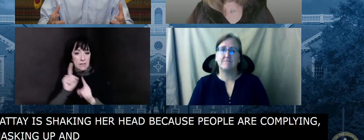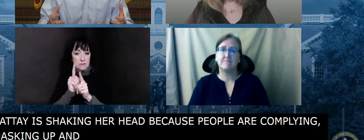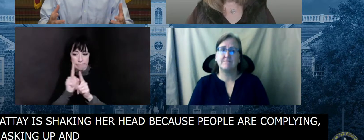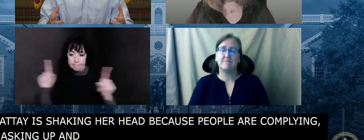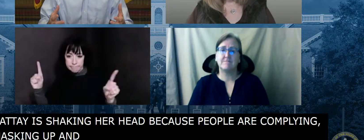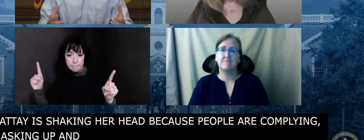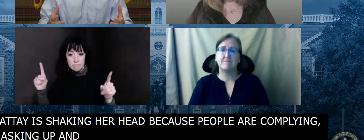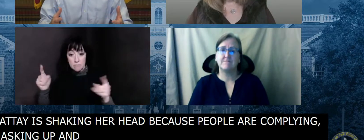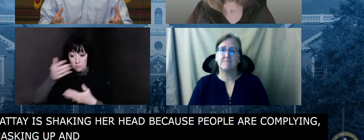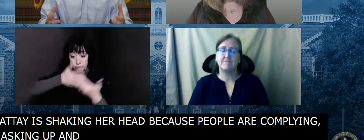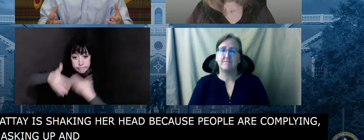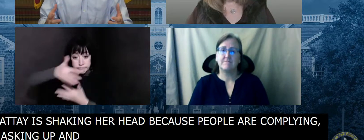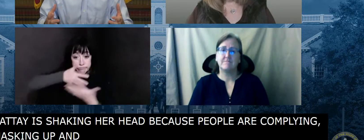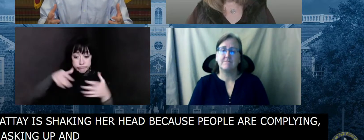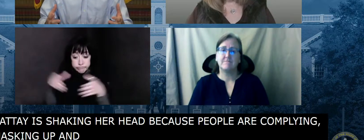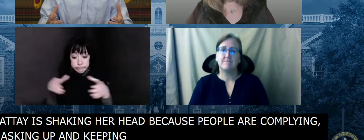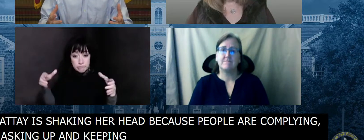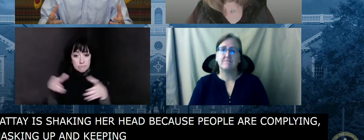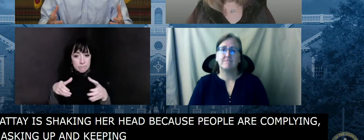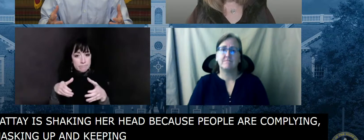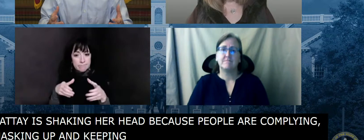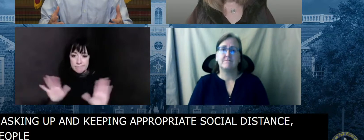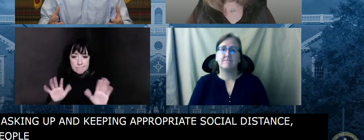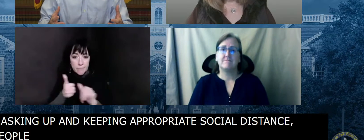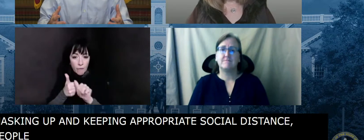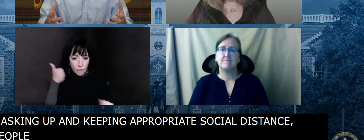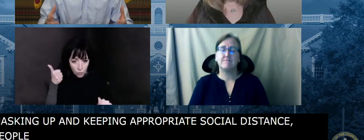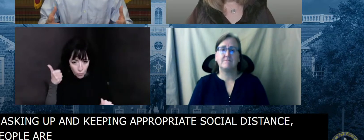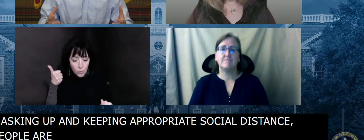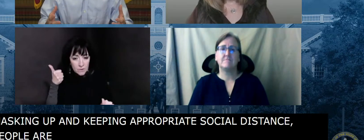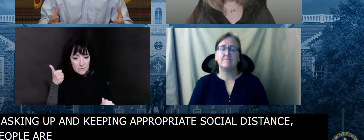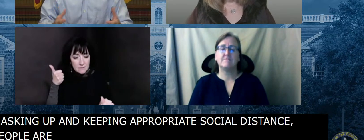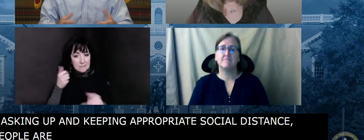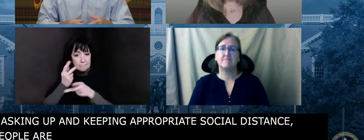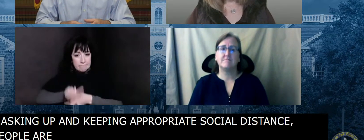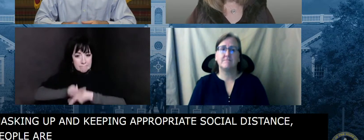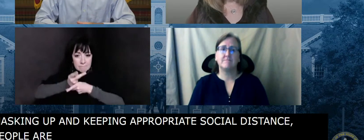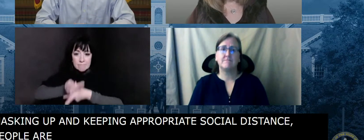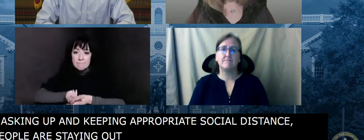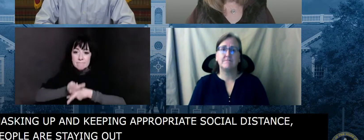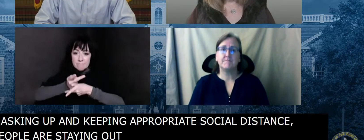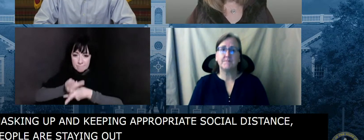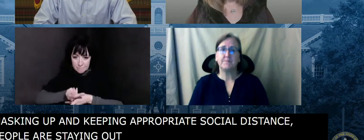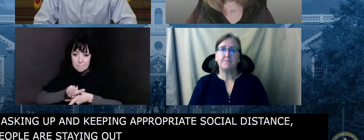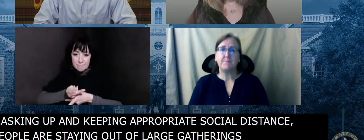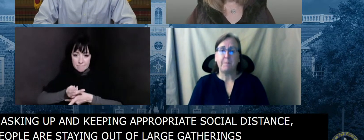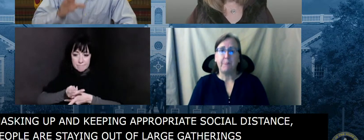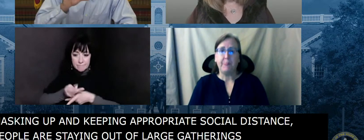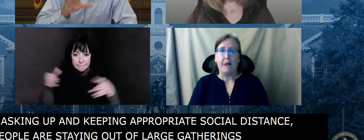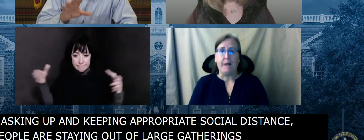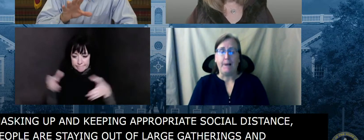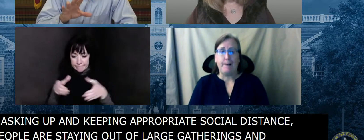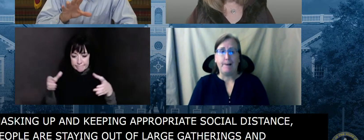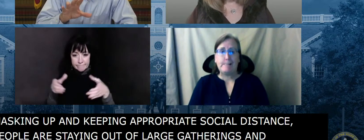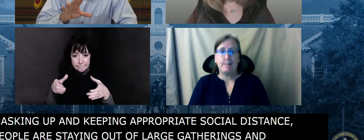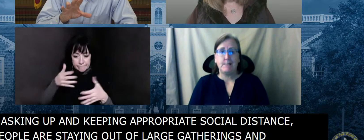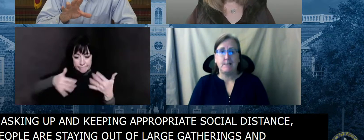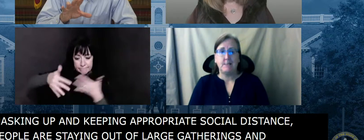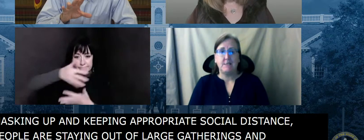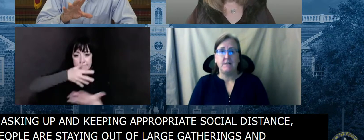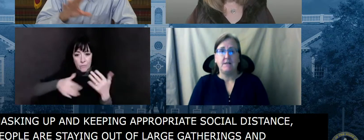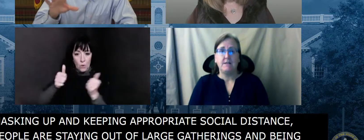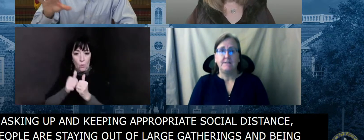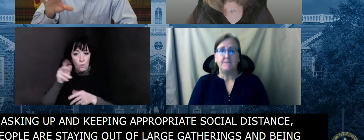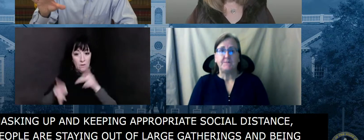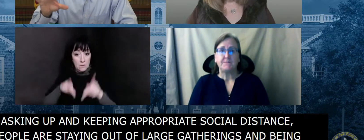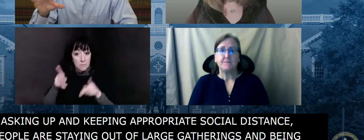are staying out of large gatherings and being careful when they circulate. If we do all that,